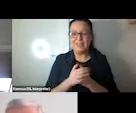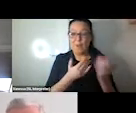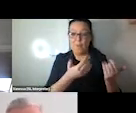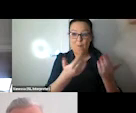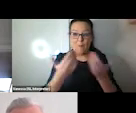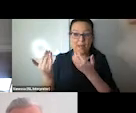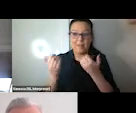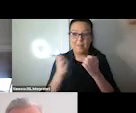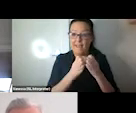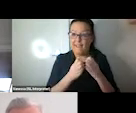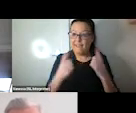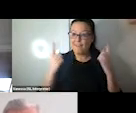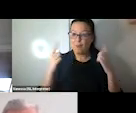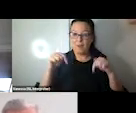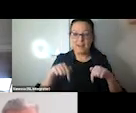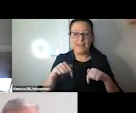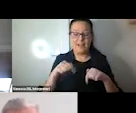call.